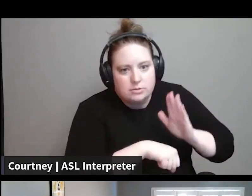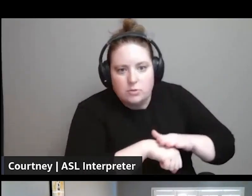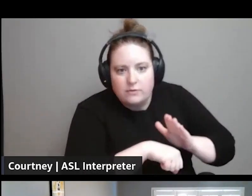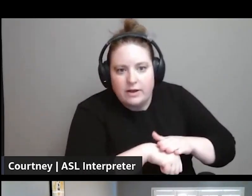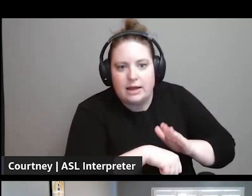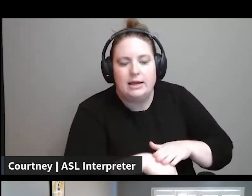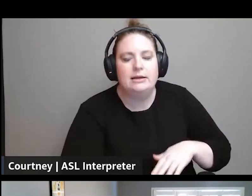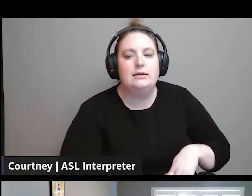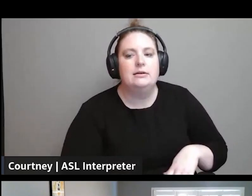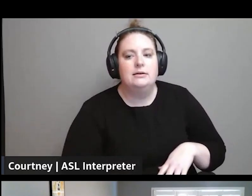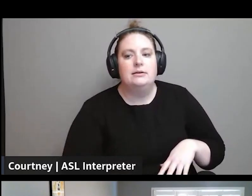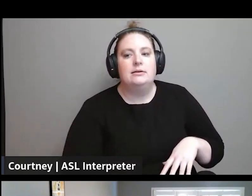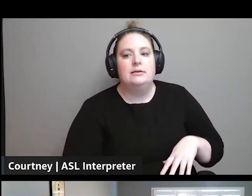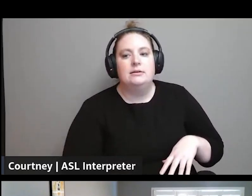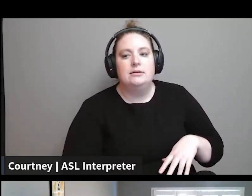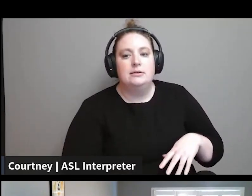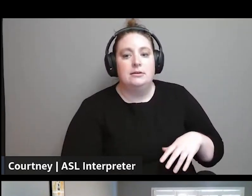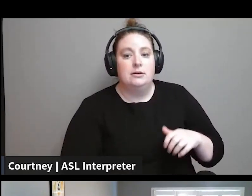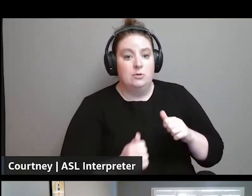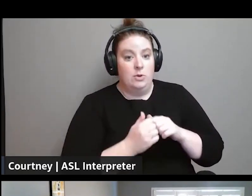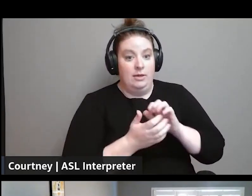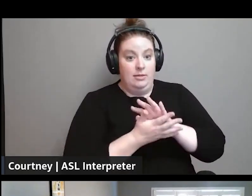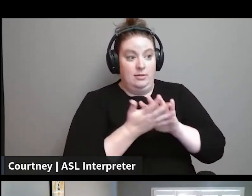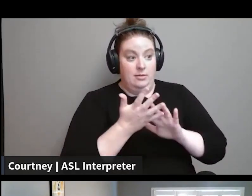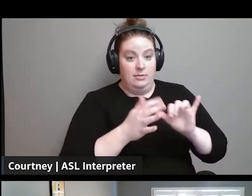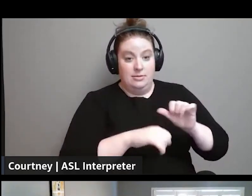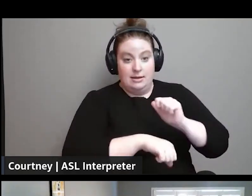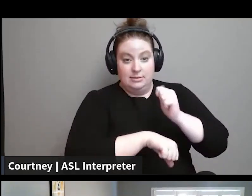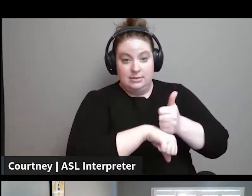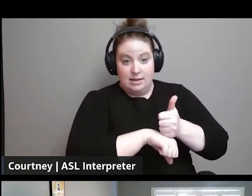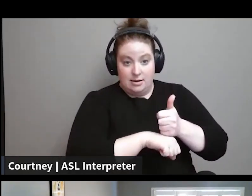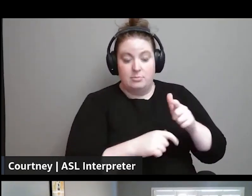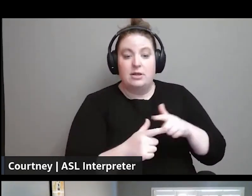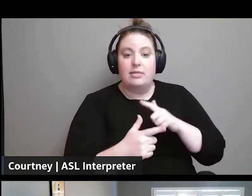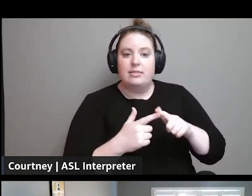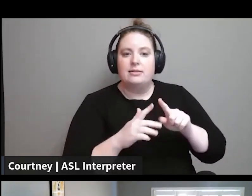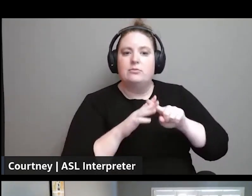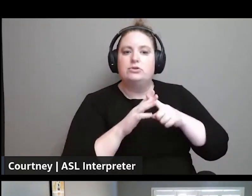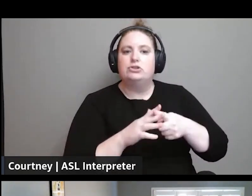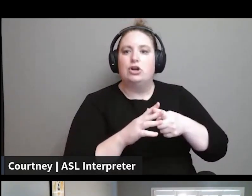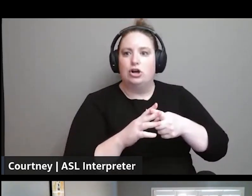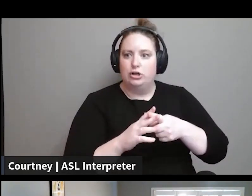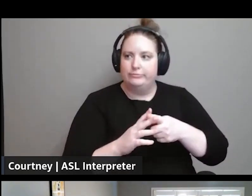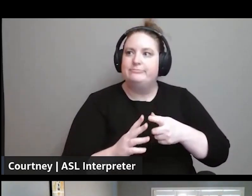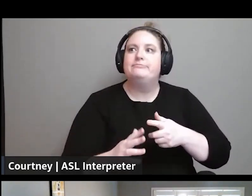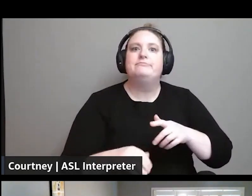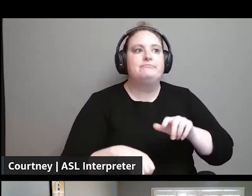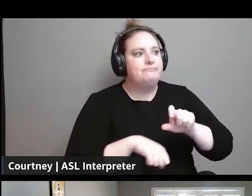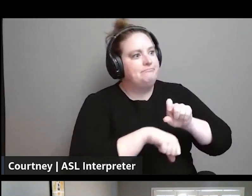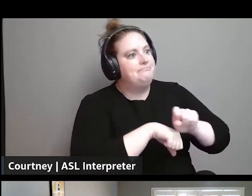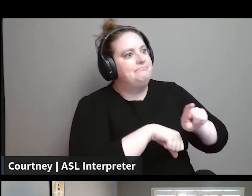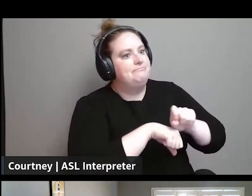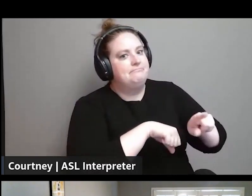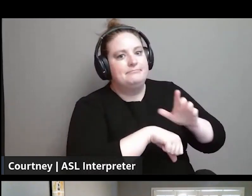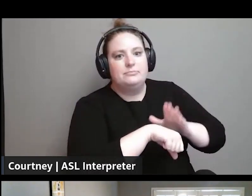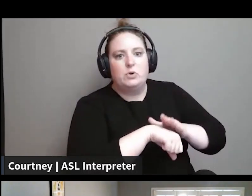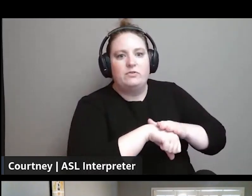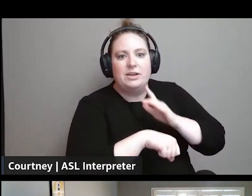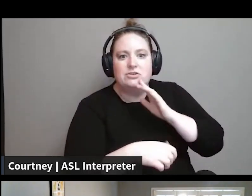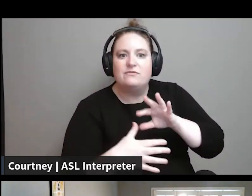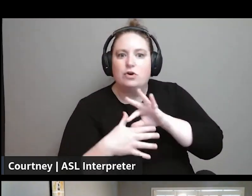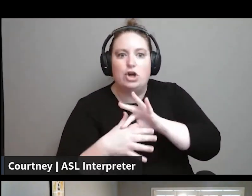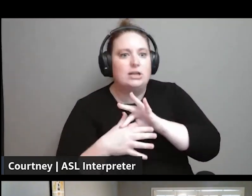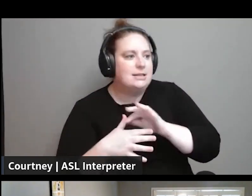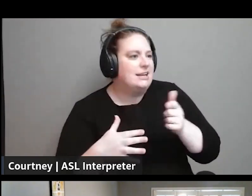and with those setups, then they will start receiving notification on the content that is of interest to